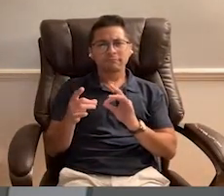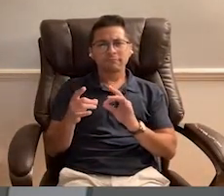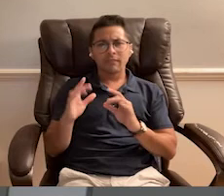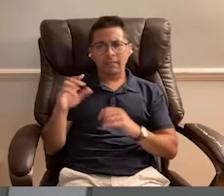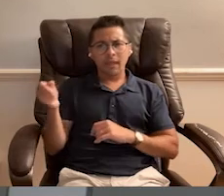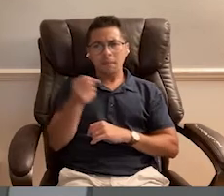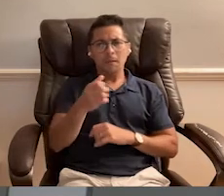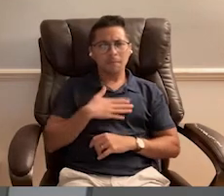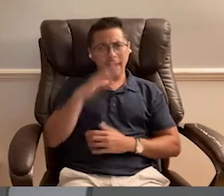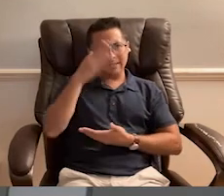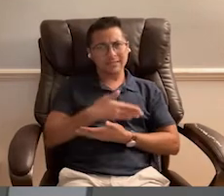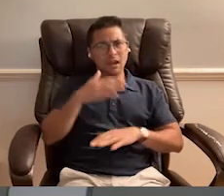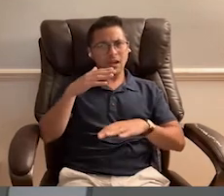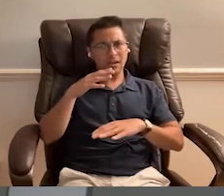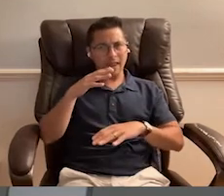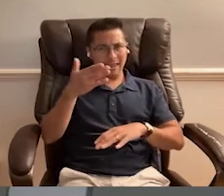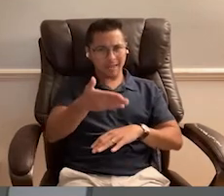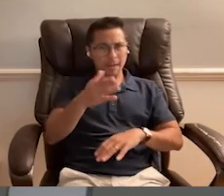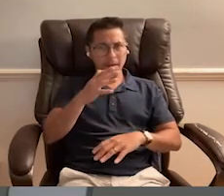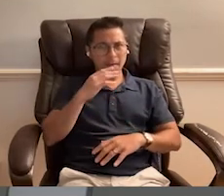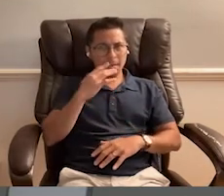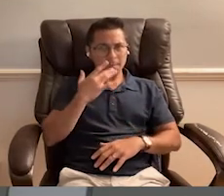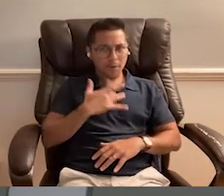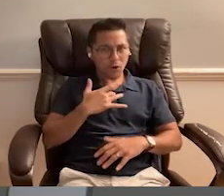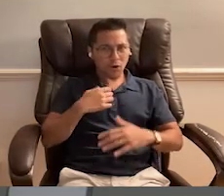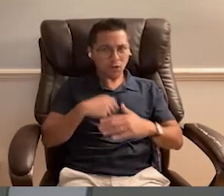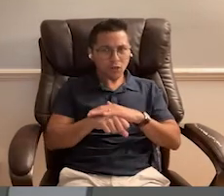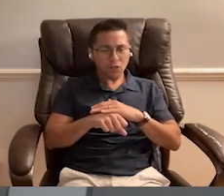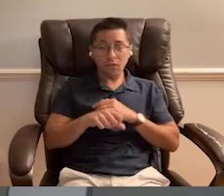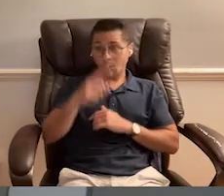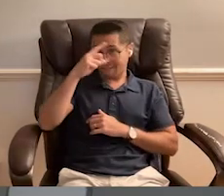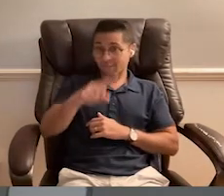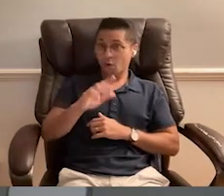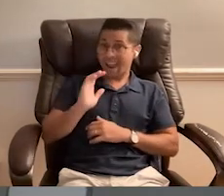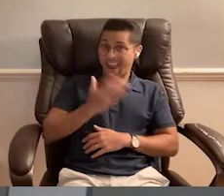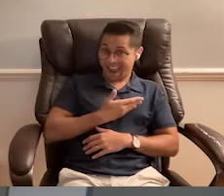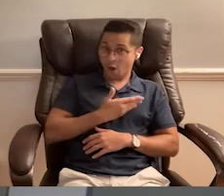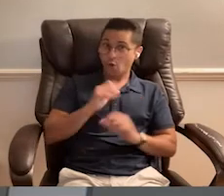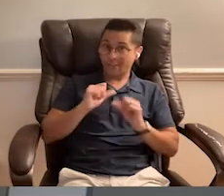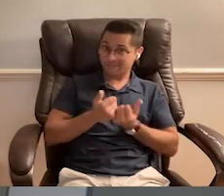have a child with Down syndrome, because you have, I mean, they put my son on it at birth. They applied for it. The doctor did.